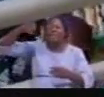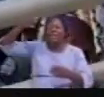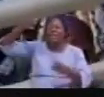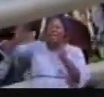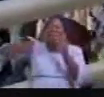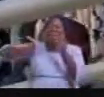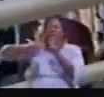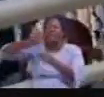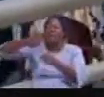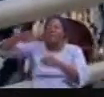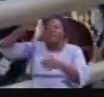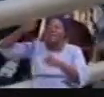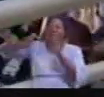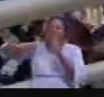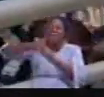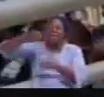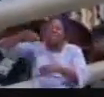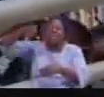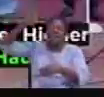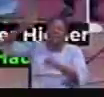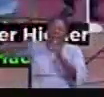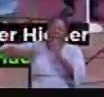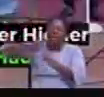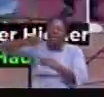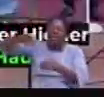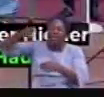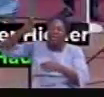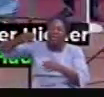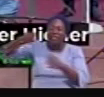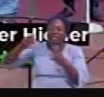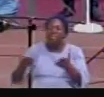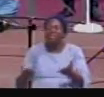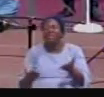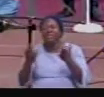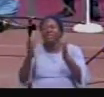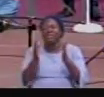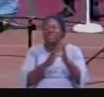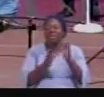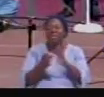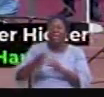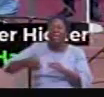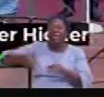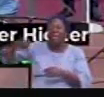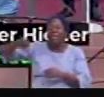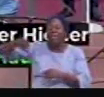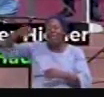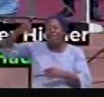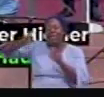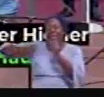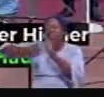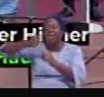higher, higher, higher, higher, higher, higher, higher, higher, higher, higher, higher, higher, higher, higher, higher,